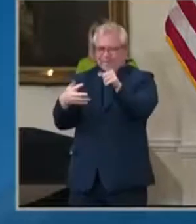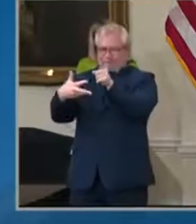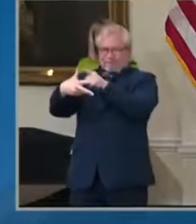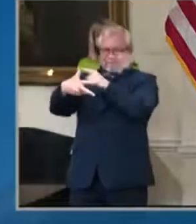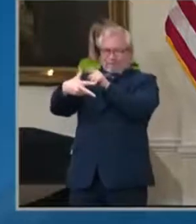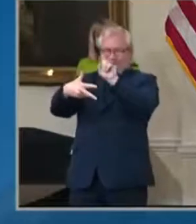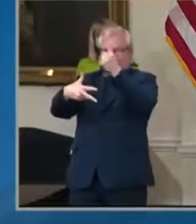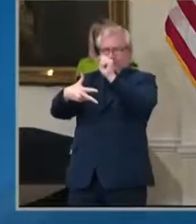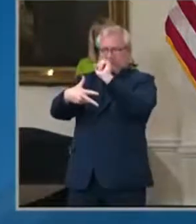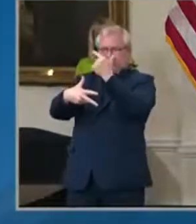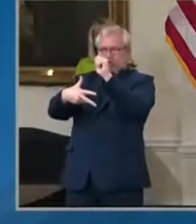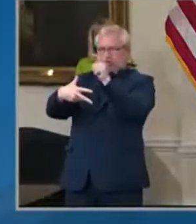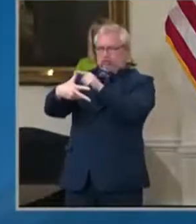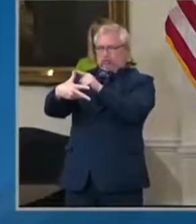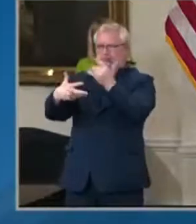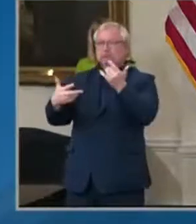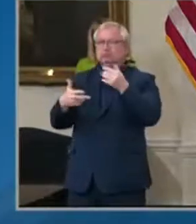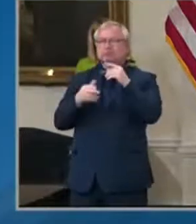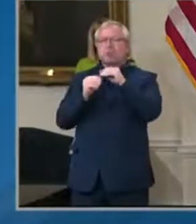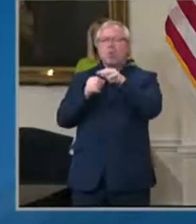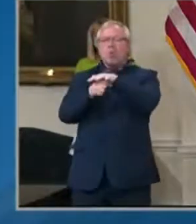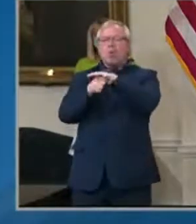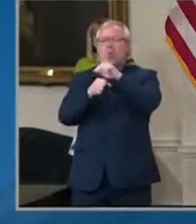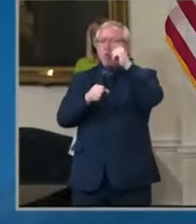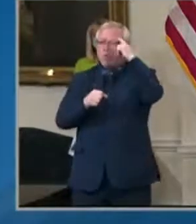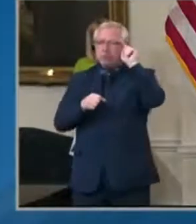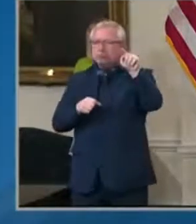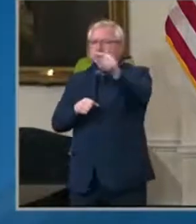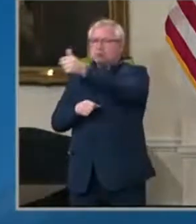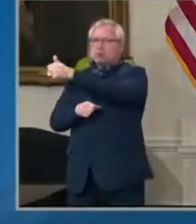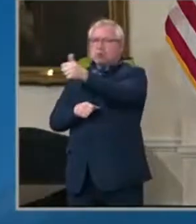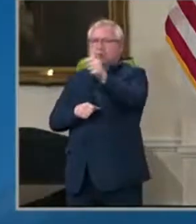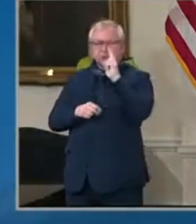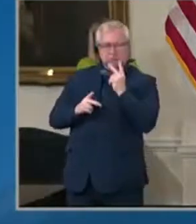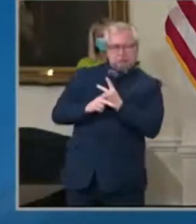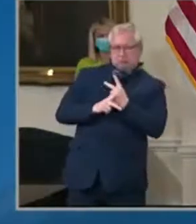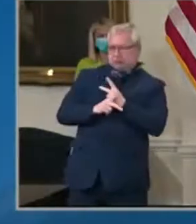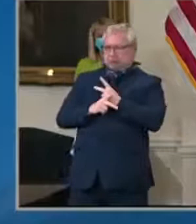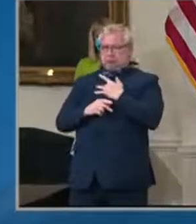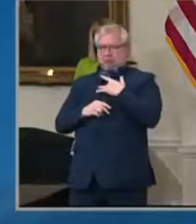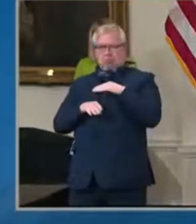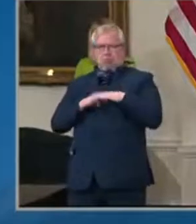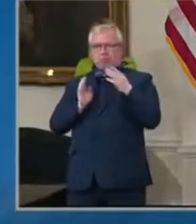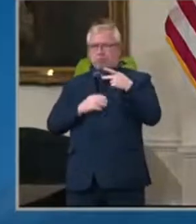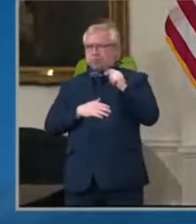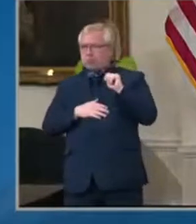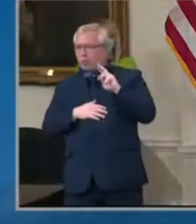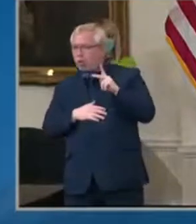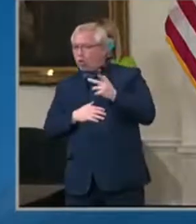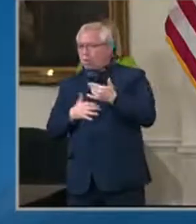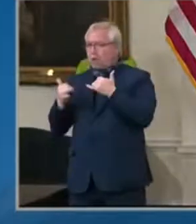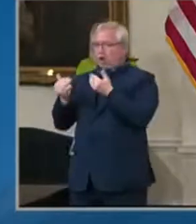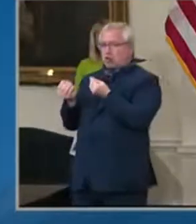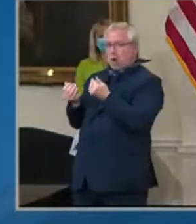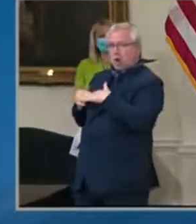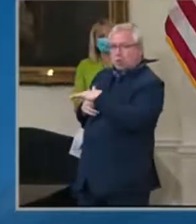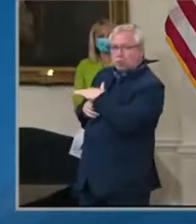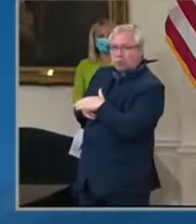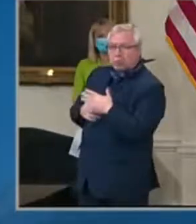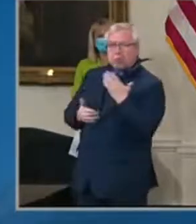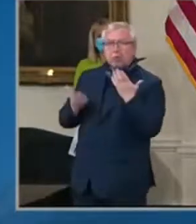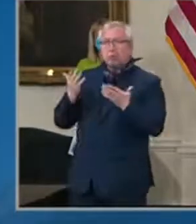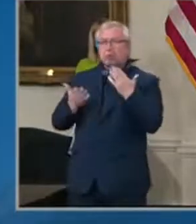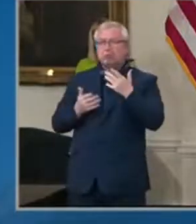including local parks and playgrounds, municipal recreation centers, and libraries if